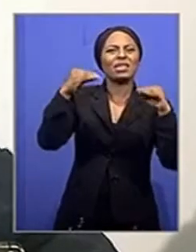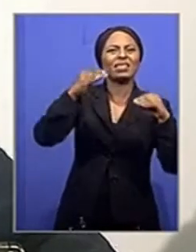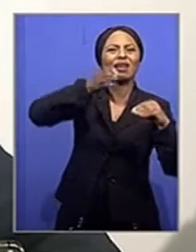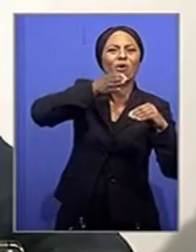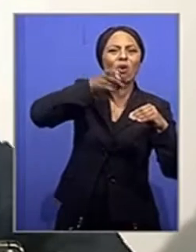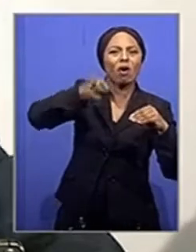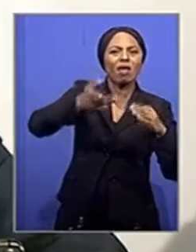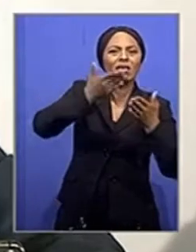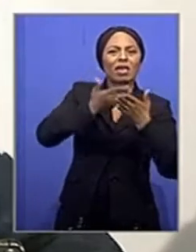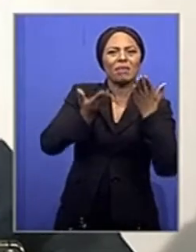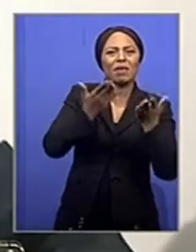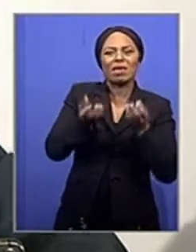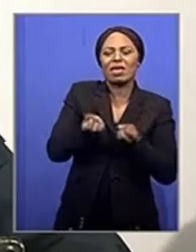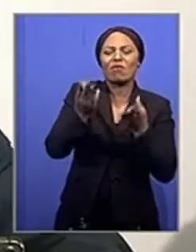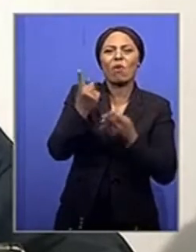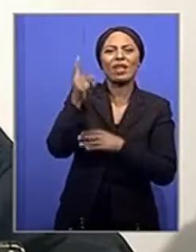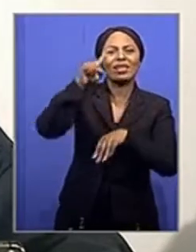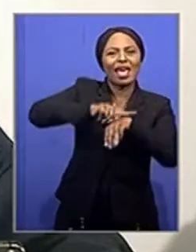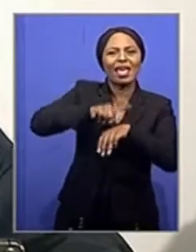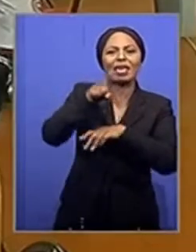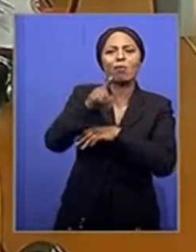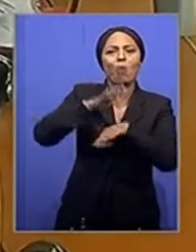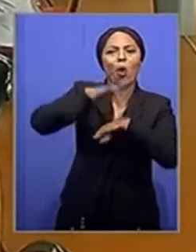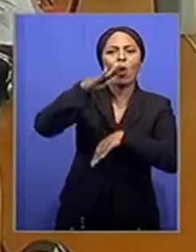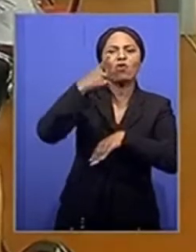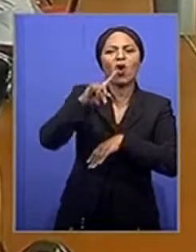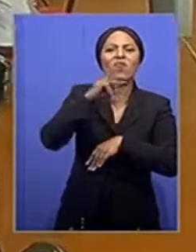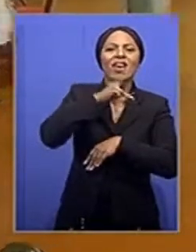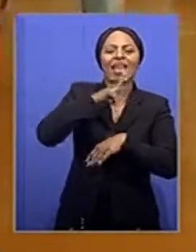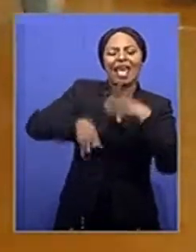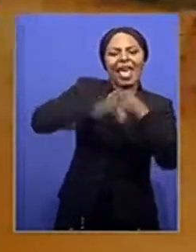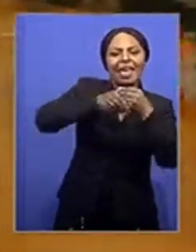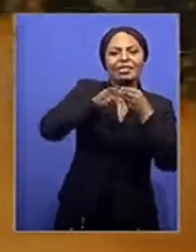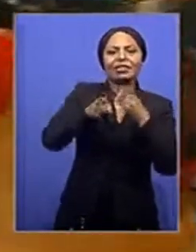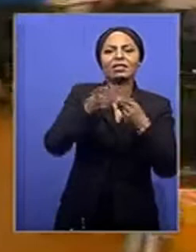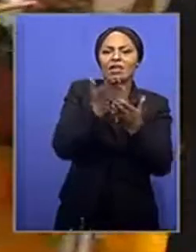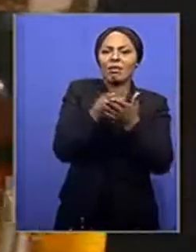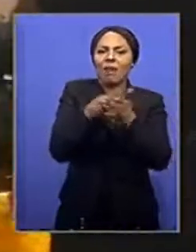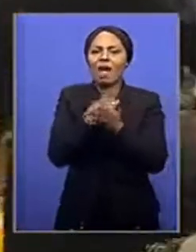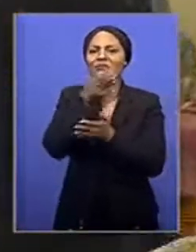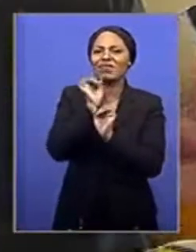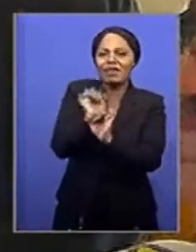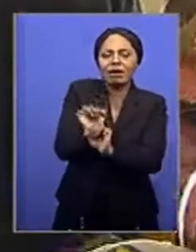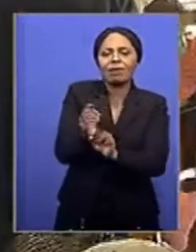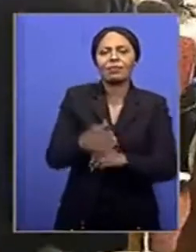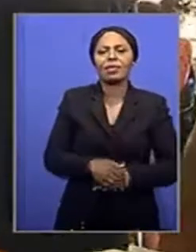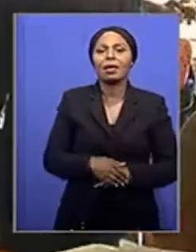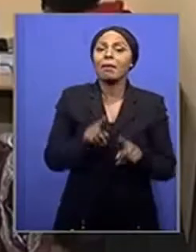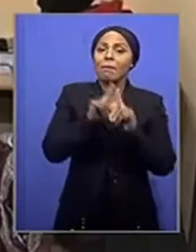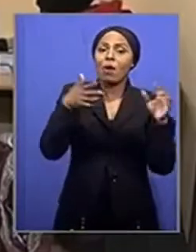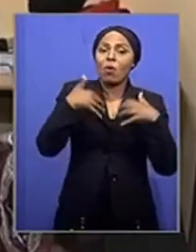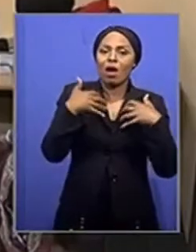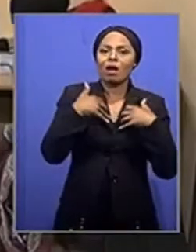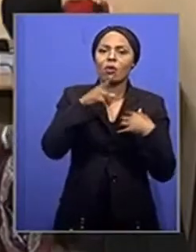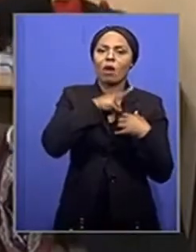one more day of Friday to can buy your stuff. Bothata jo bo hlobaetšago e sa le batho bao ba kgonago go ya go entwa.